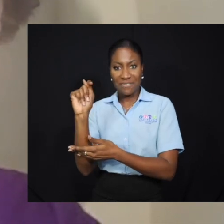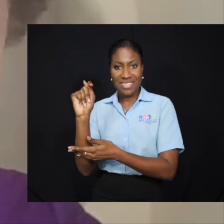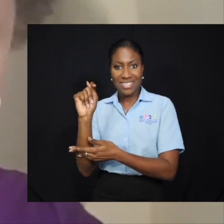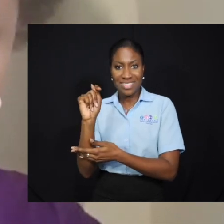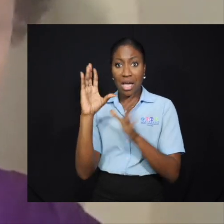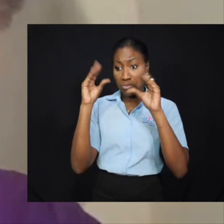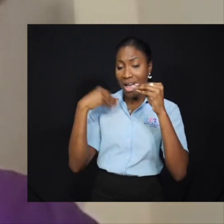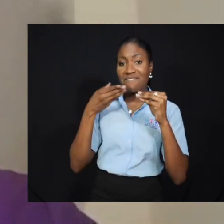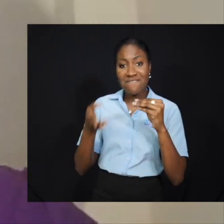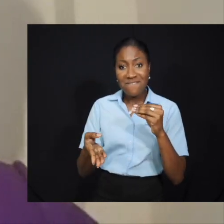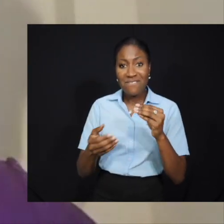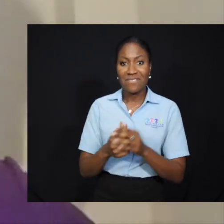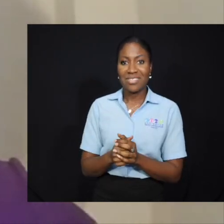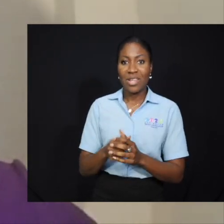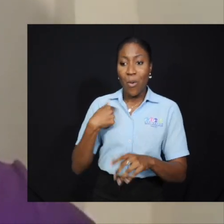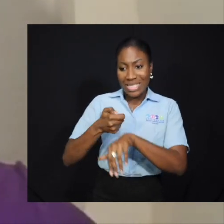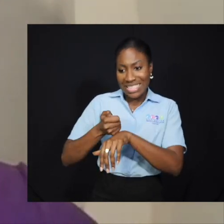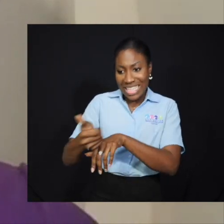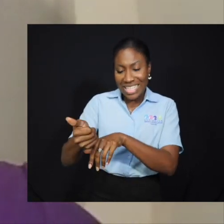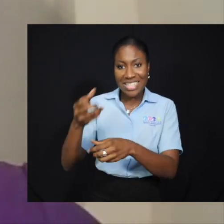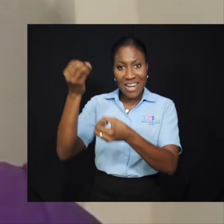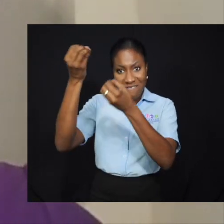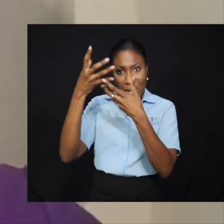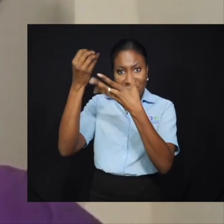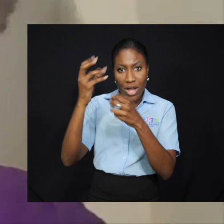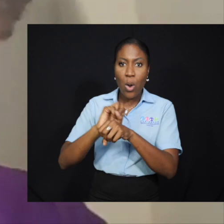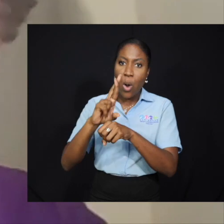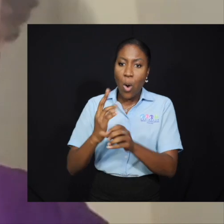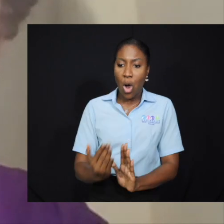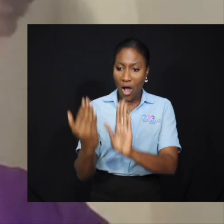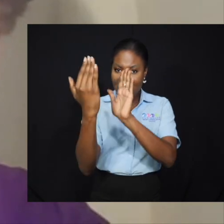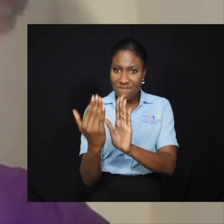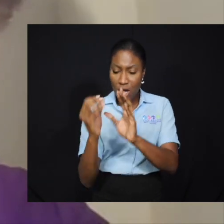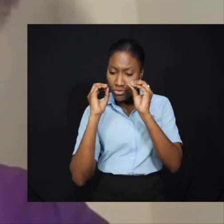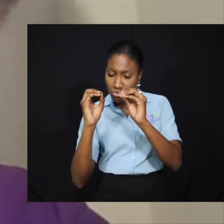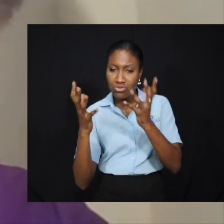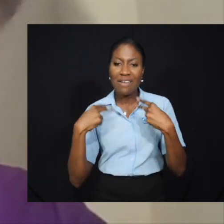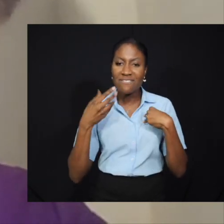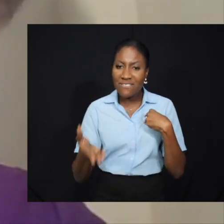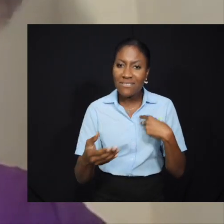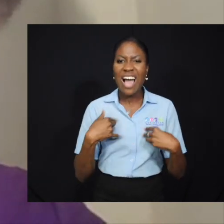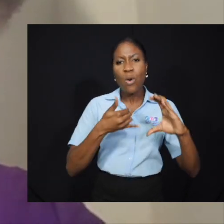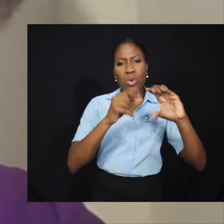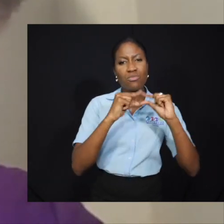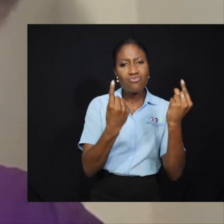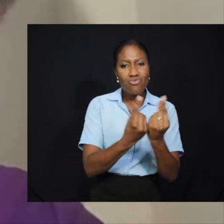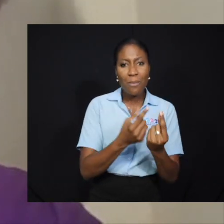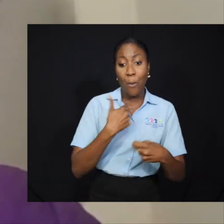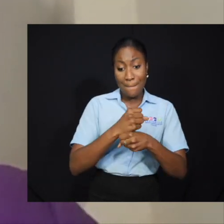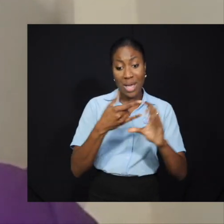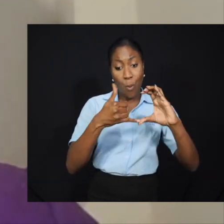we send them the information or we sit with them on an individual level. We also have WhatsApp groups. We had to create WhatsApp groups for